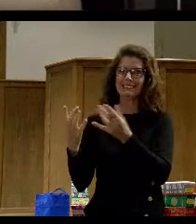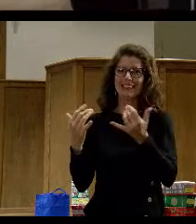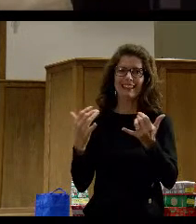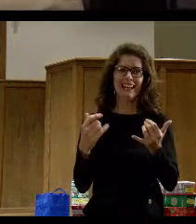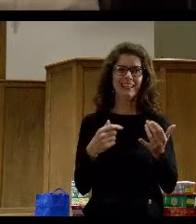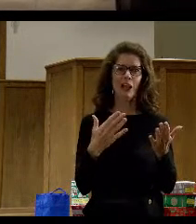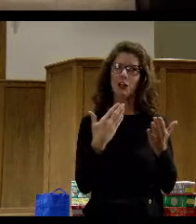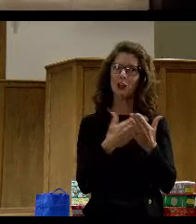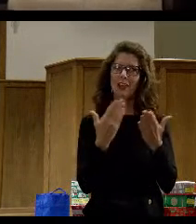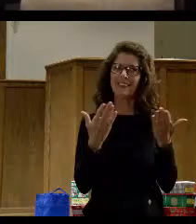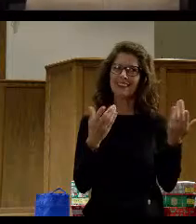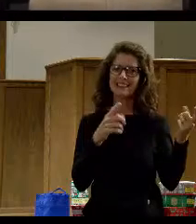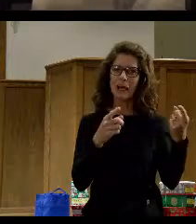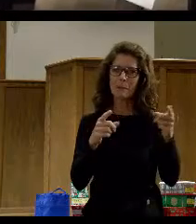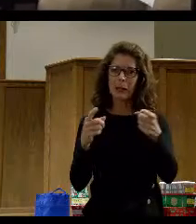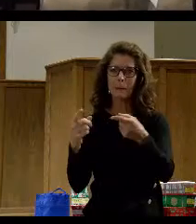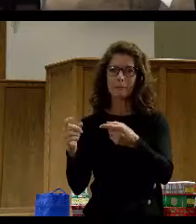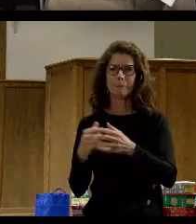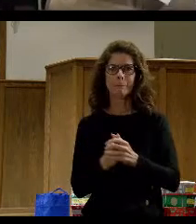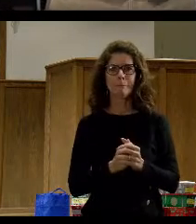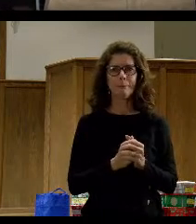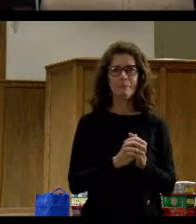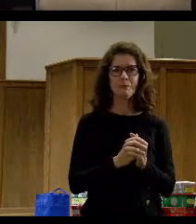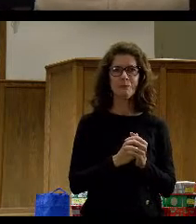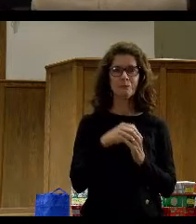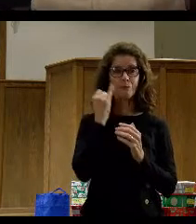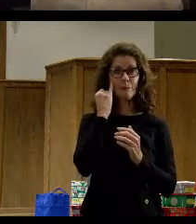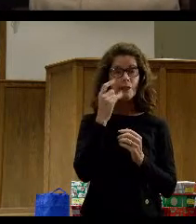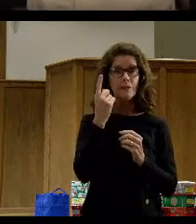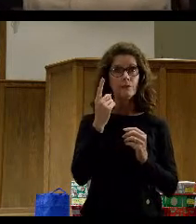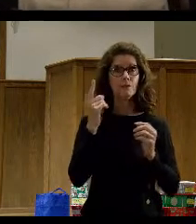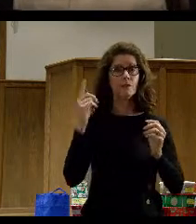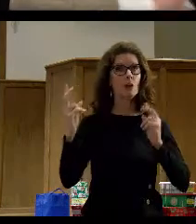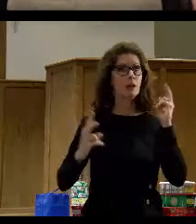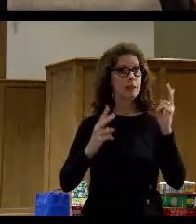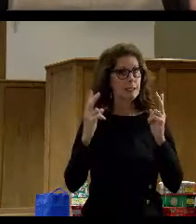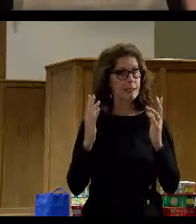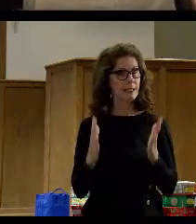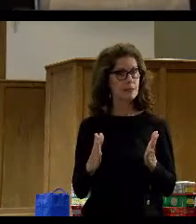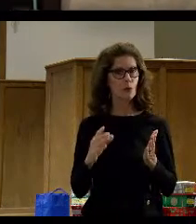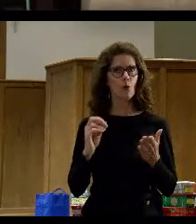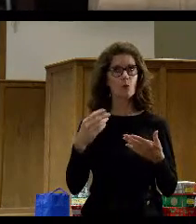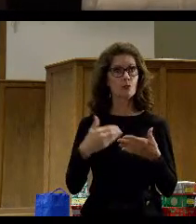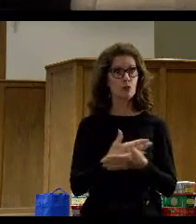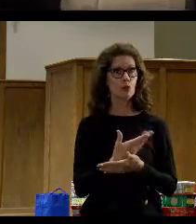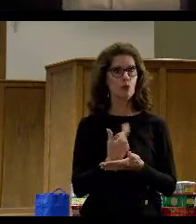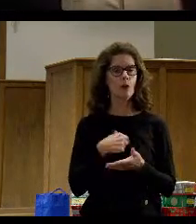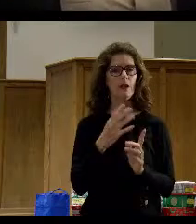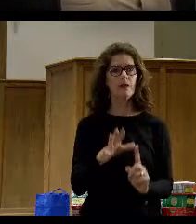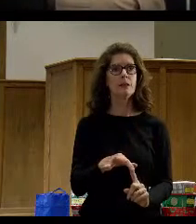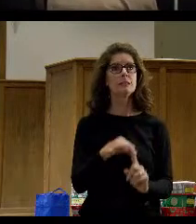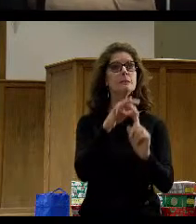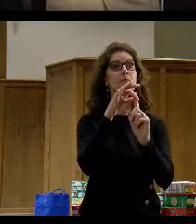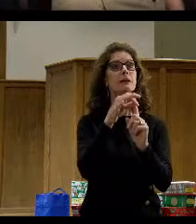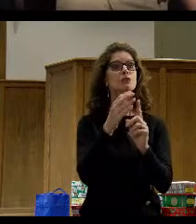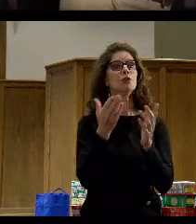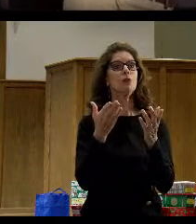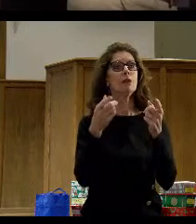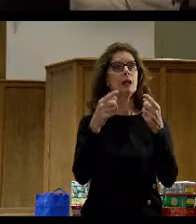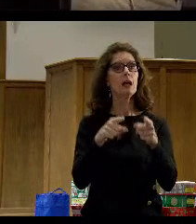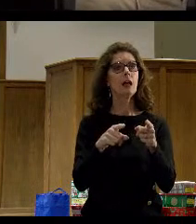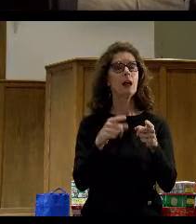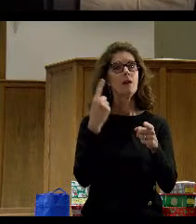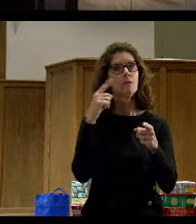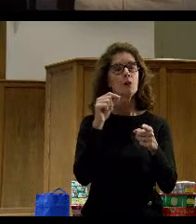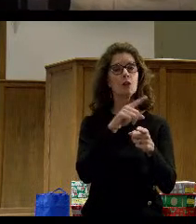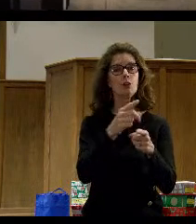tabs on all of that. If you are a guest, if you're a newcomer, we have a special event that is designed just for you. We call